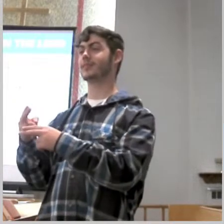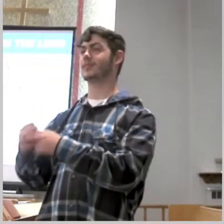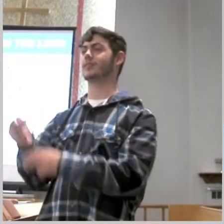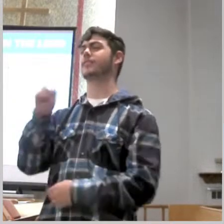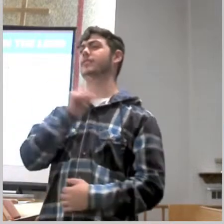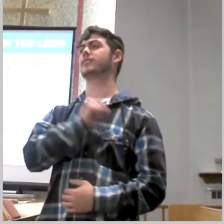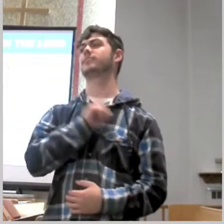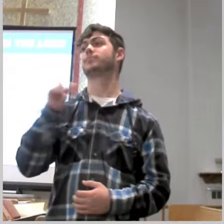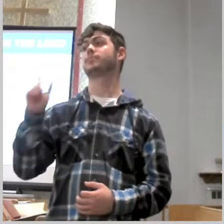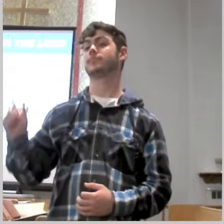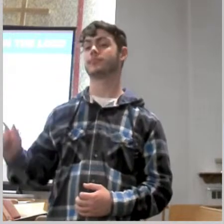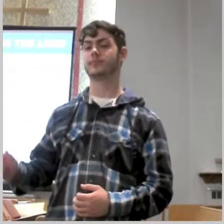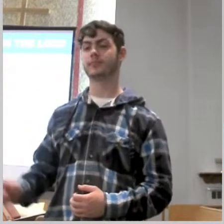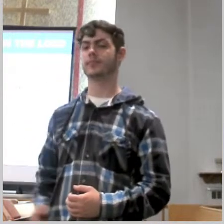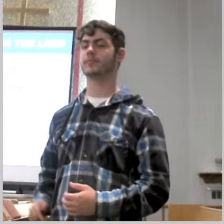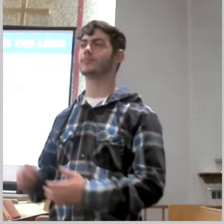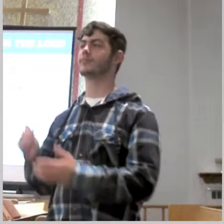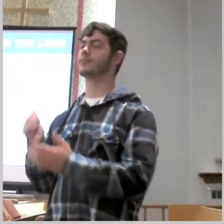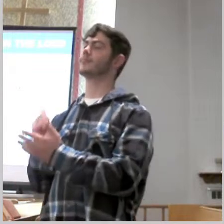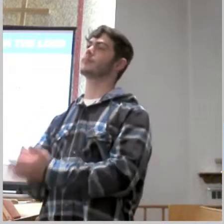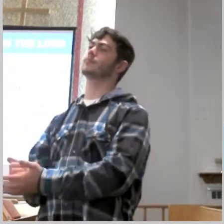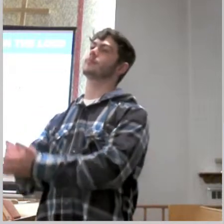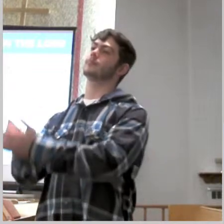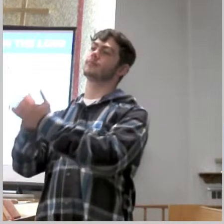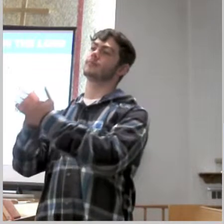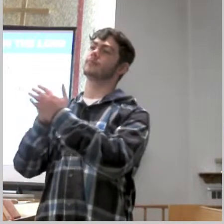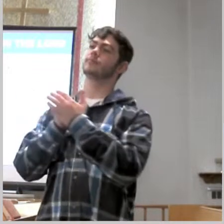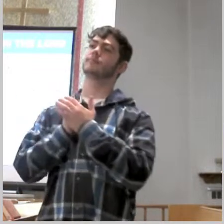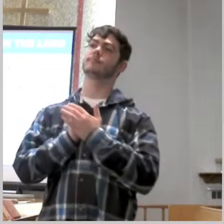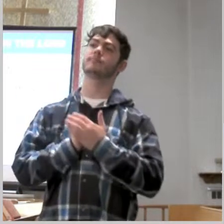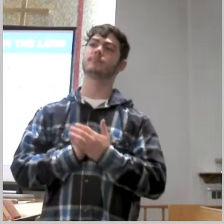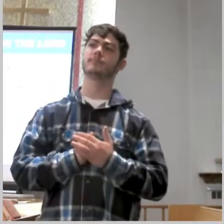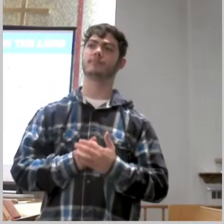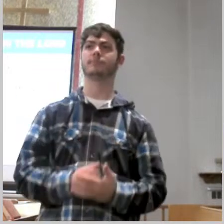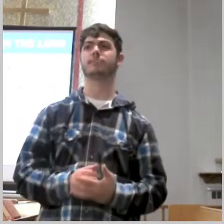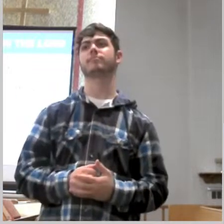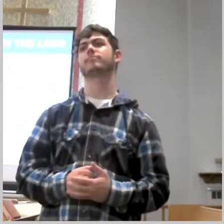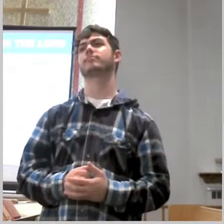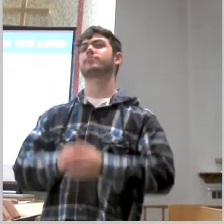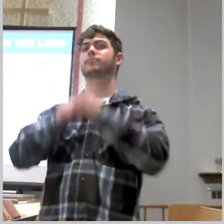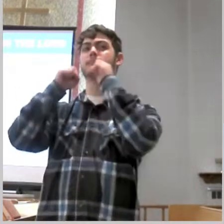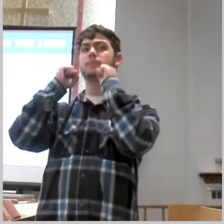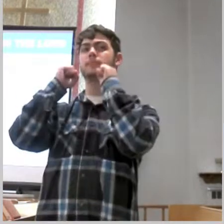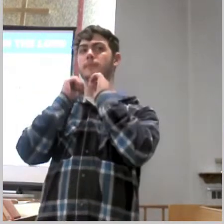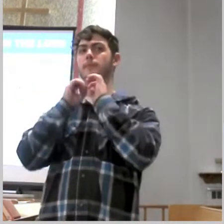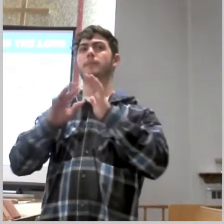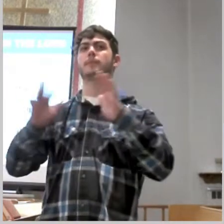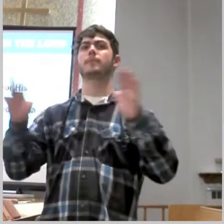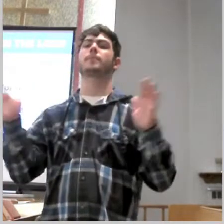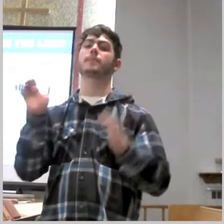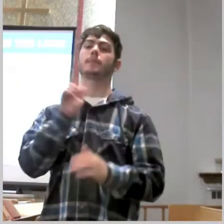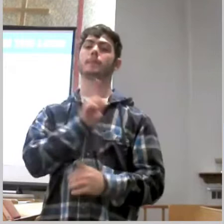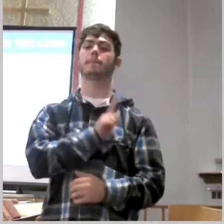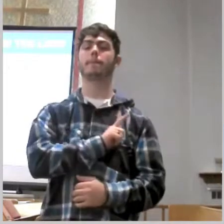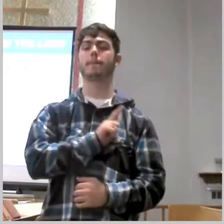escaped. Our help is in the name of the